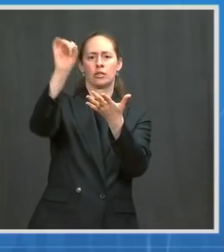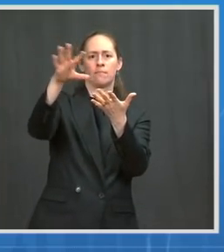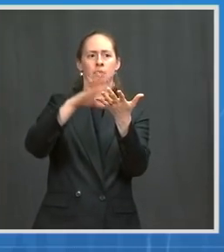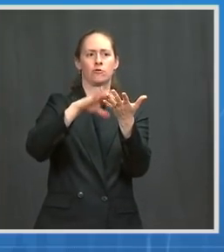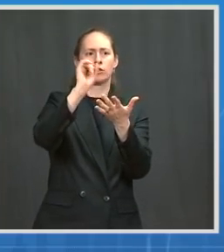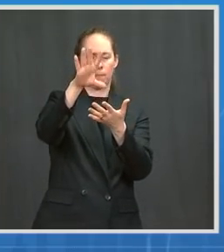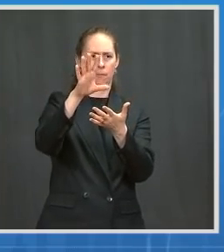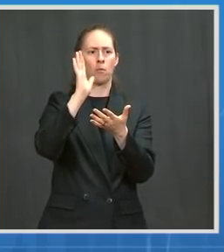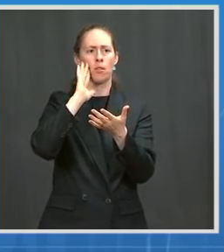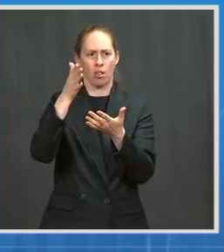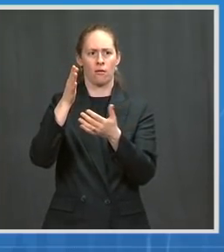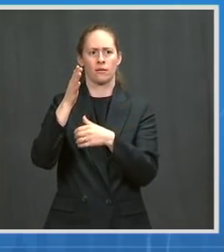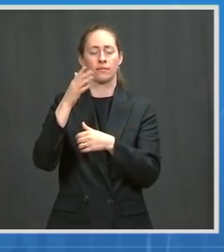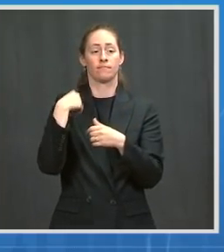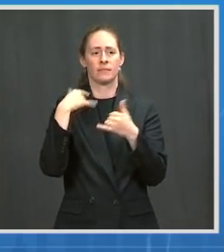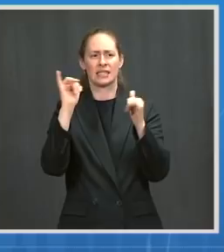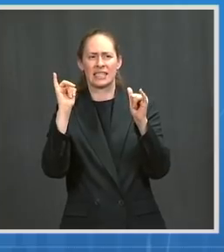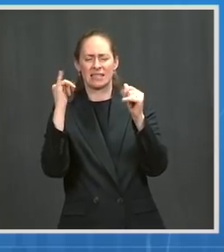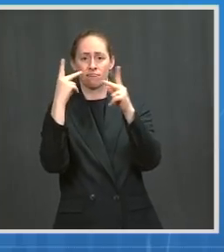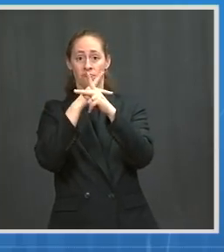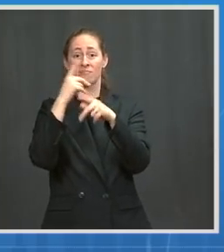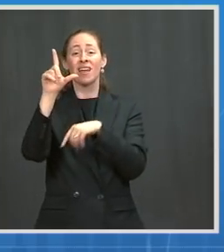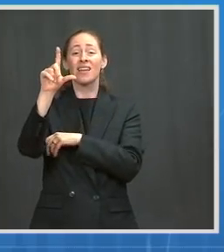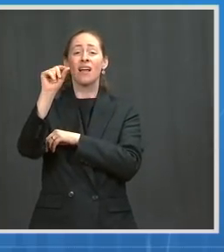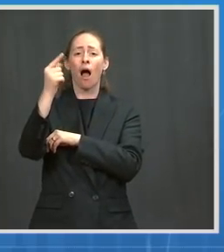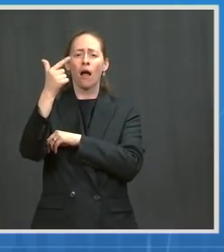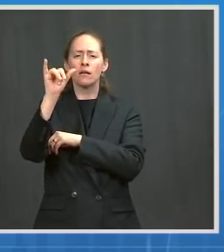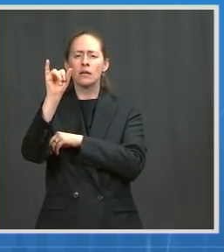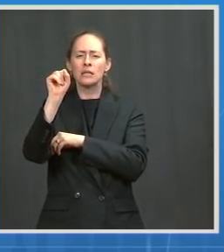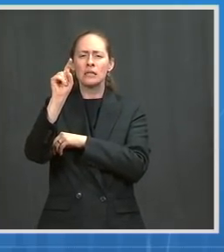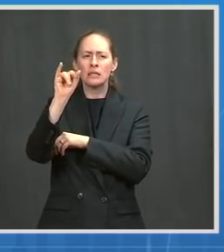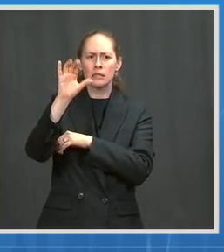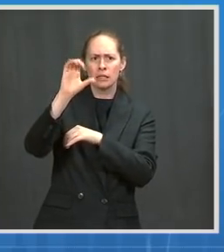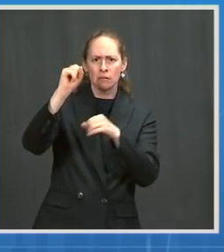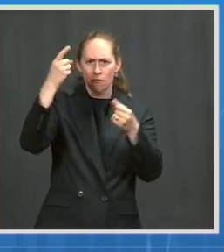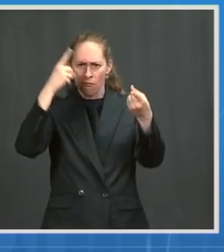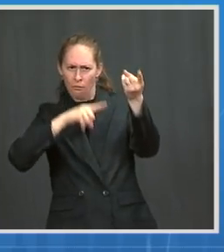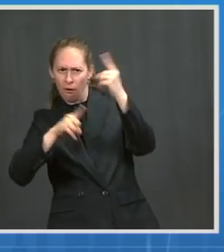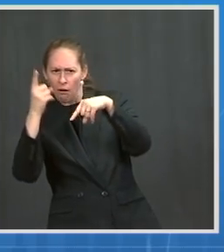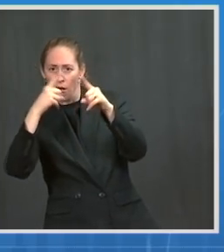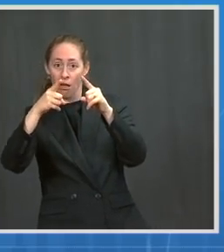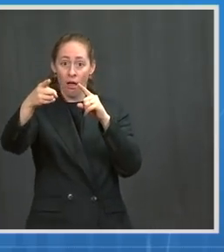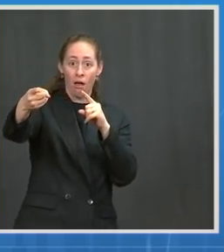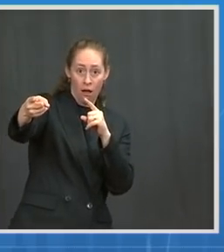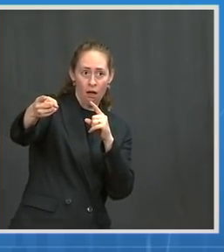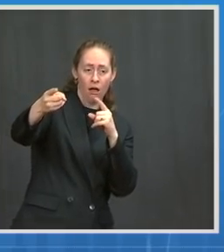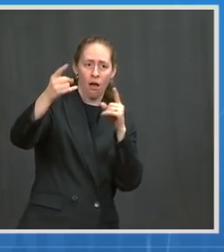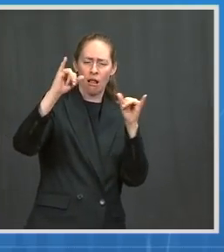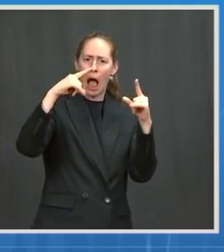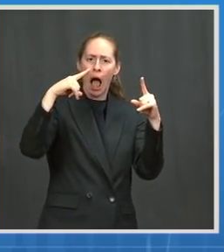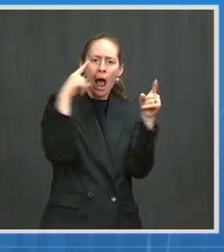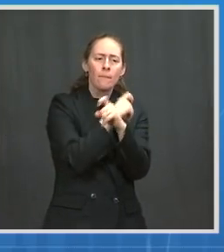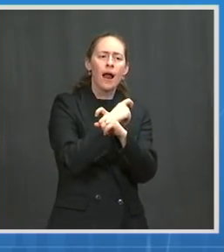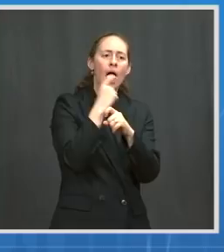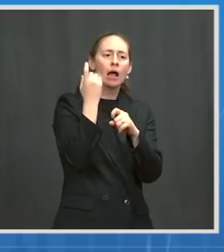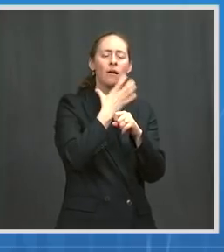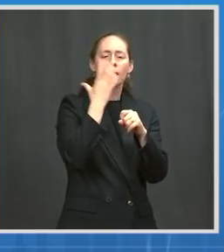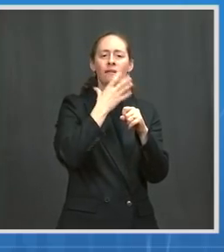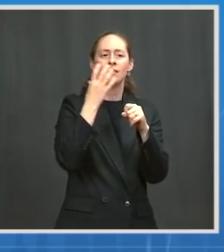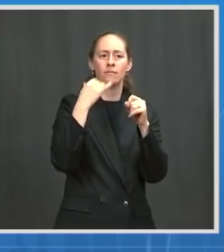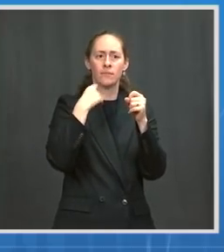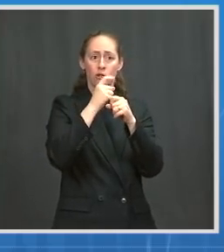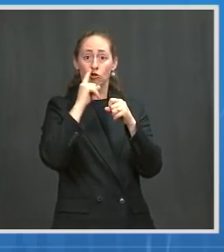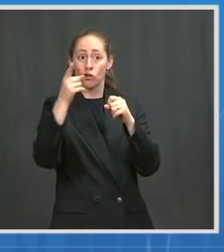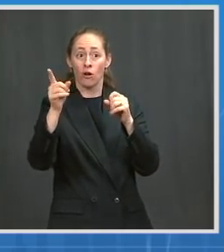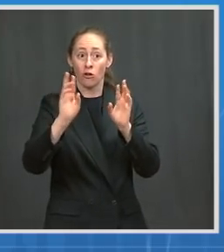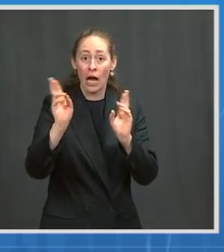logistics here, coordinating with medical agencies in the host countries, regulatory bodies. Obviously, we want to make sure that when the